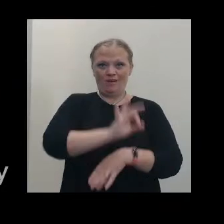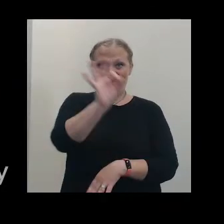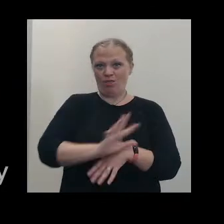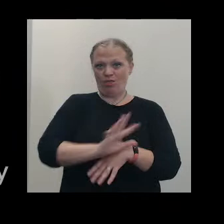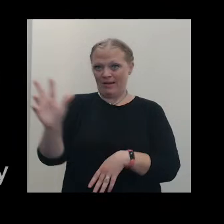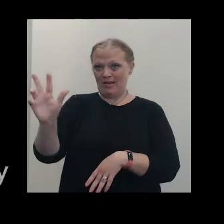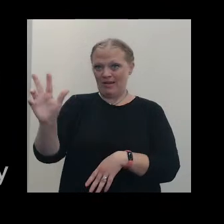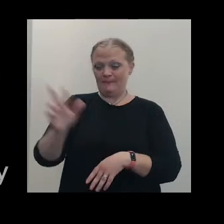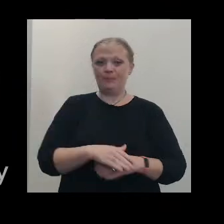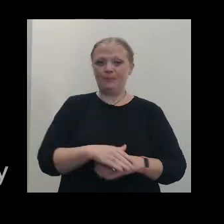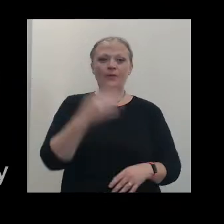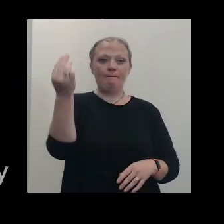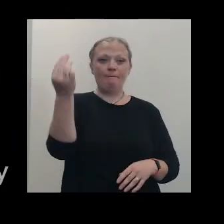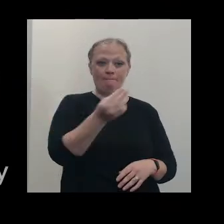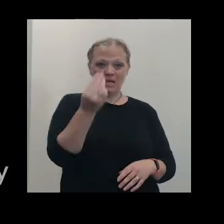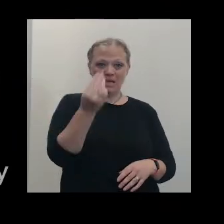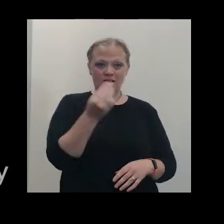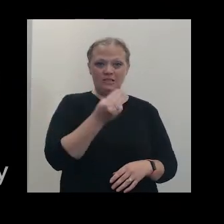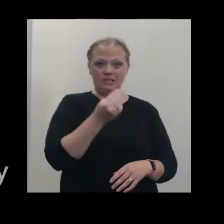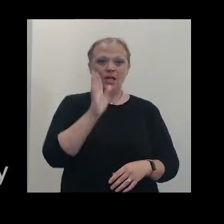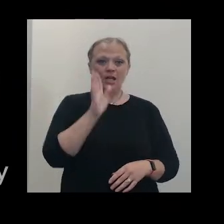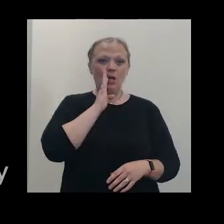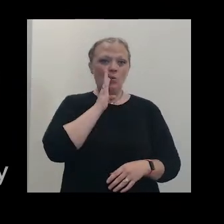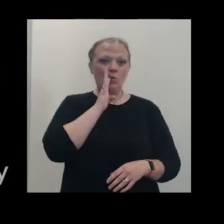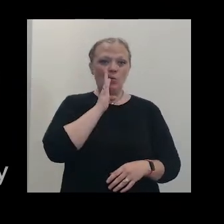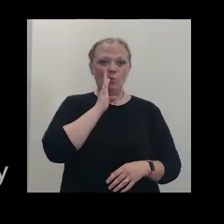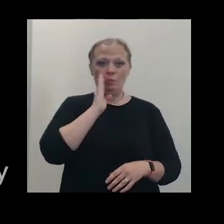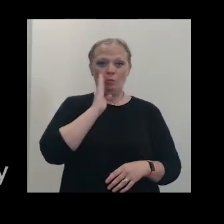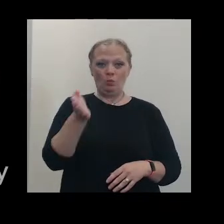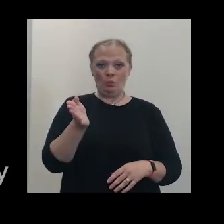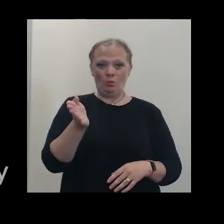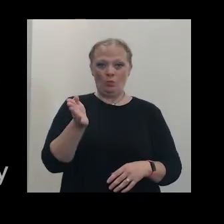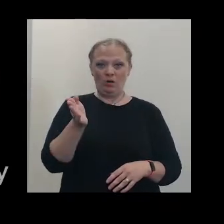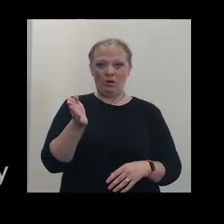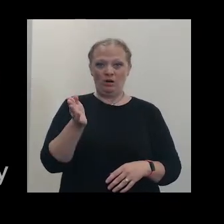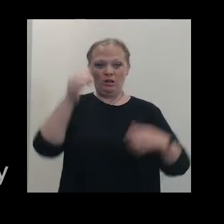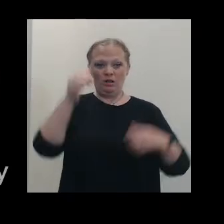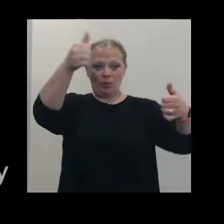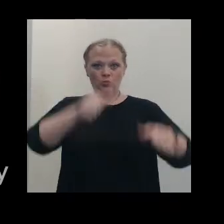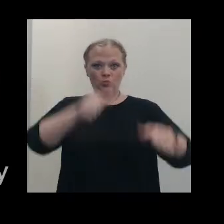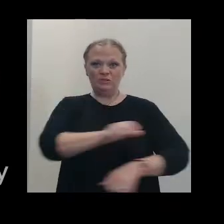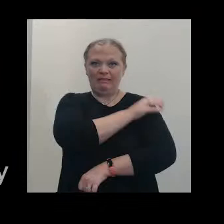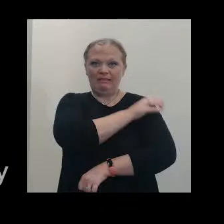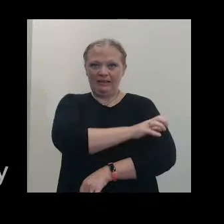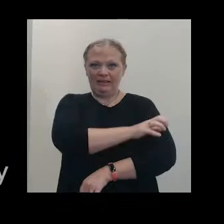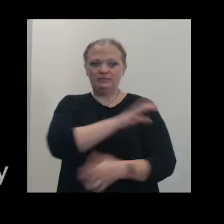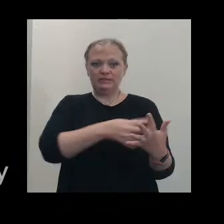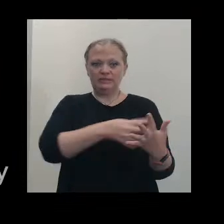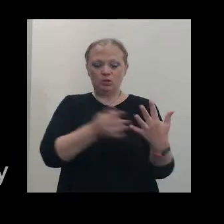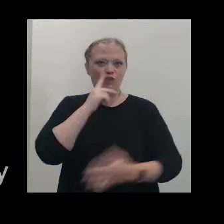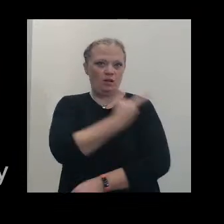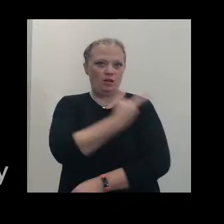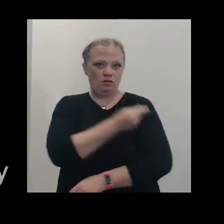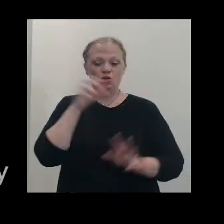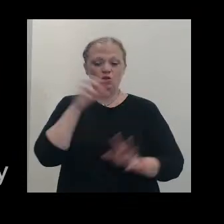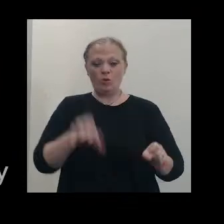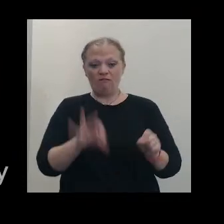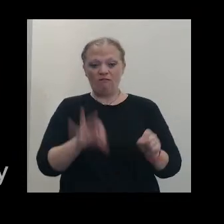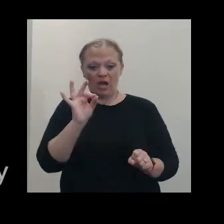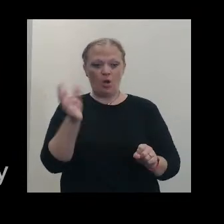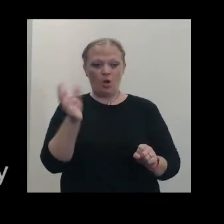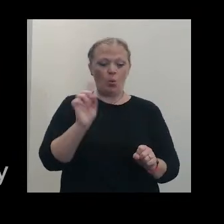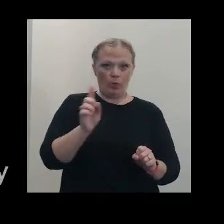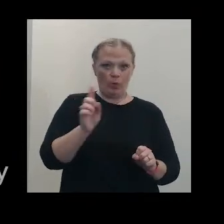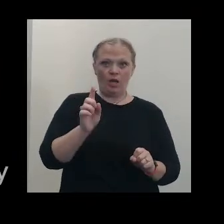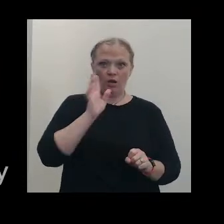On Monday, we're going to be releasing our COVID-19 vaccine clinic schedule, and so you'll be able to find where we are